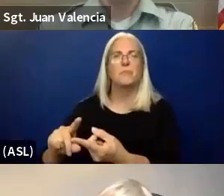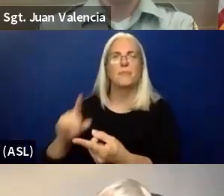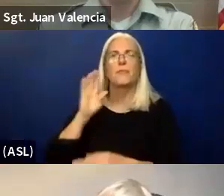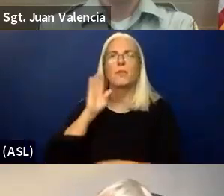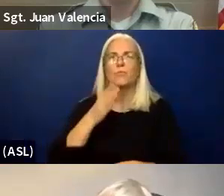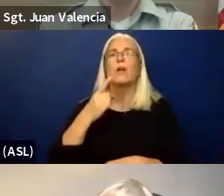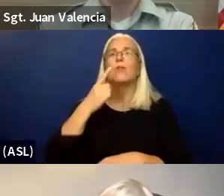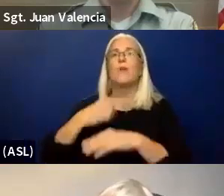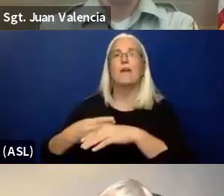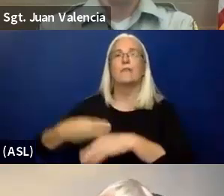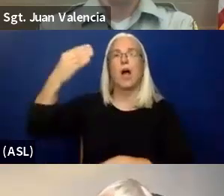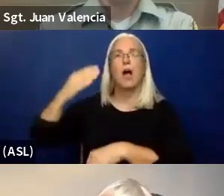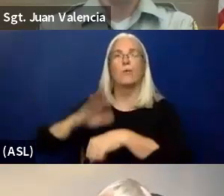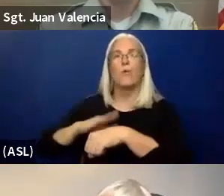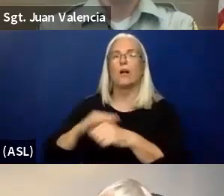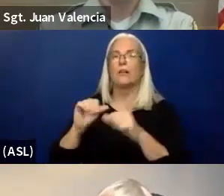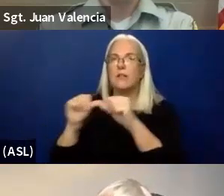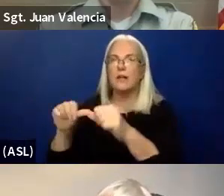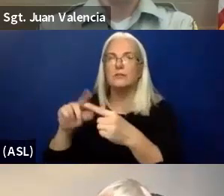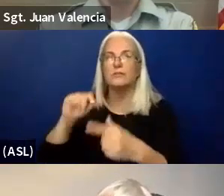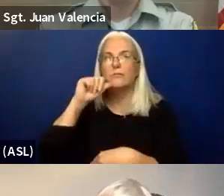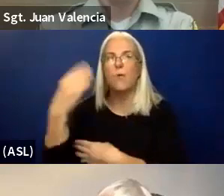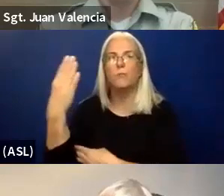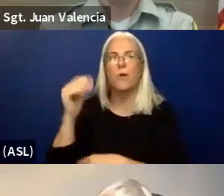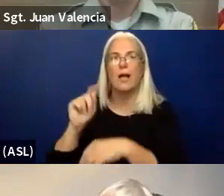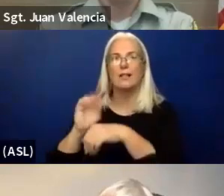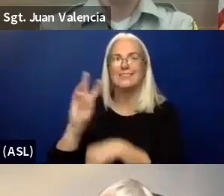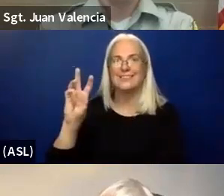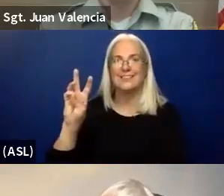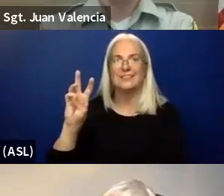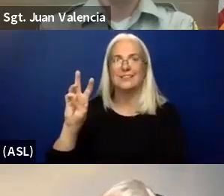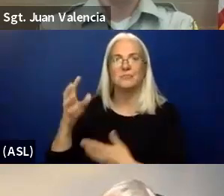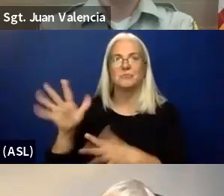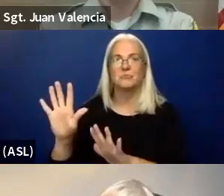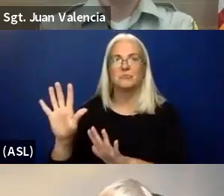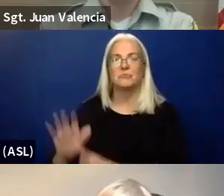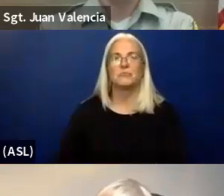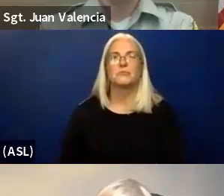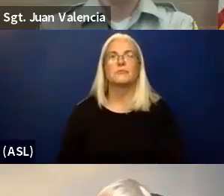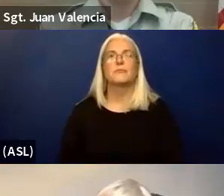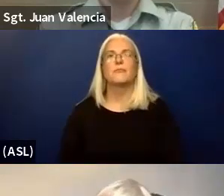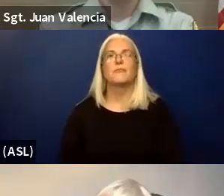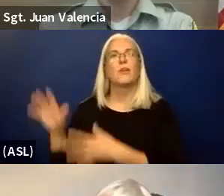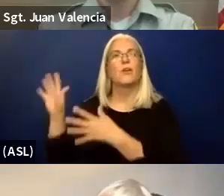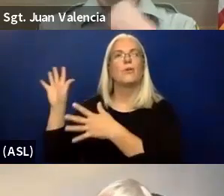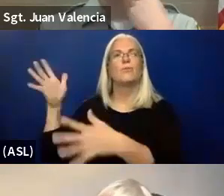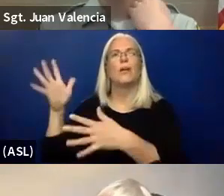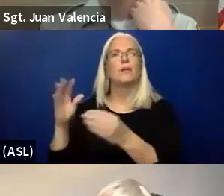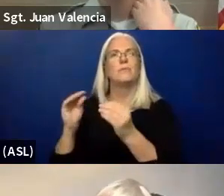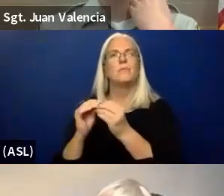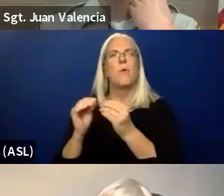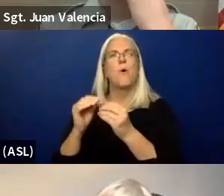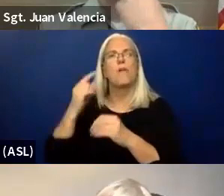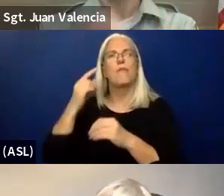6 a.m. tomorrow morning. And those winds are just at elevations above 1,000 feet. The